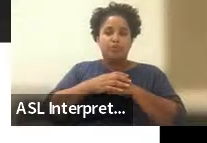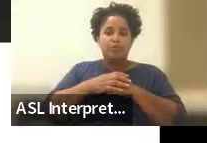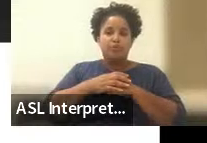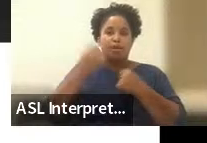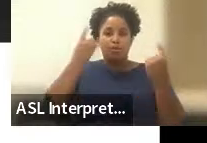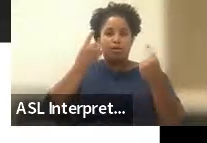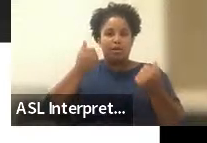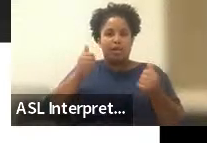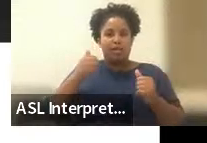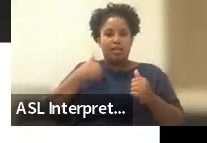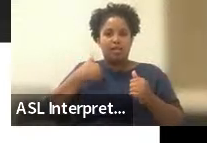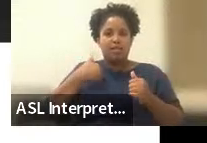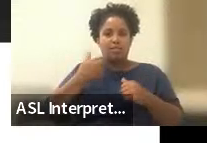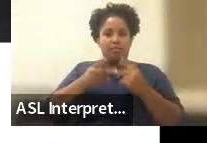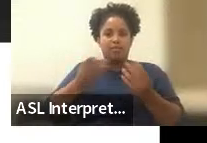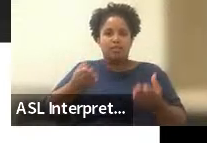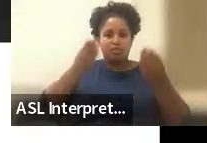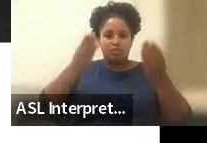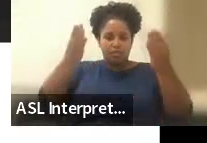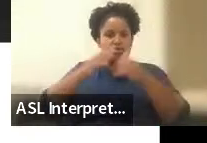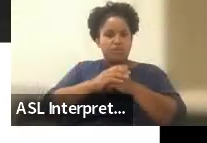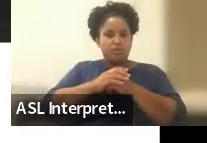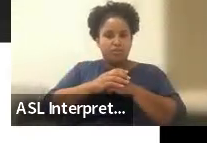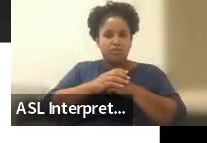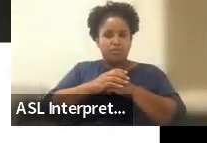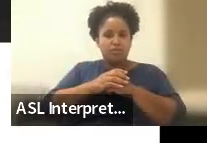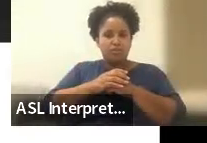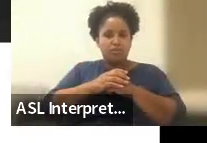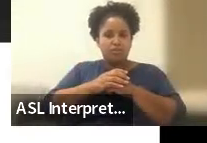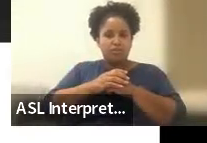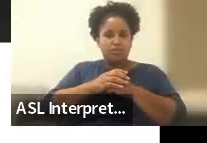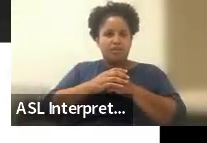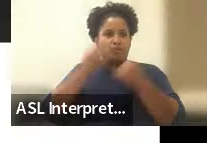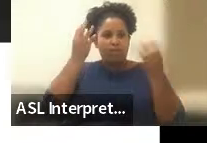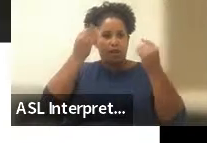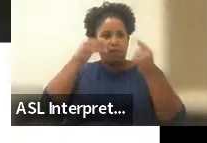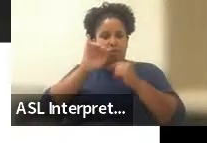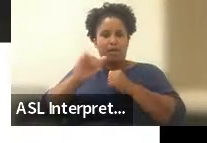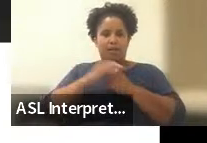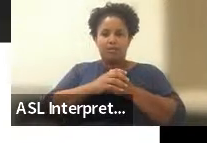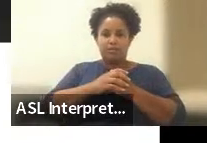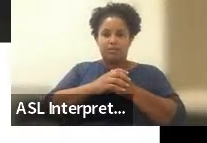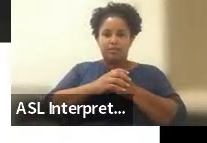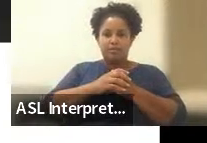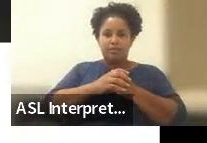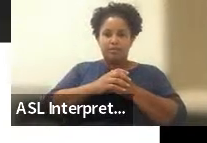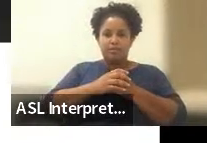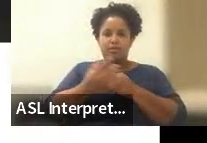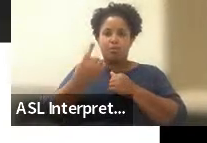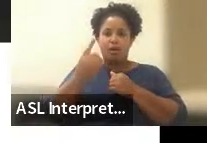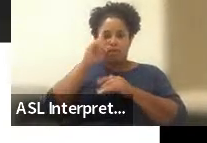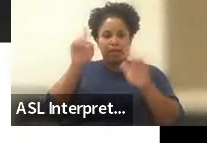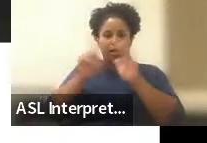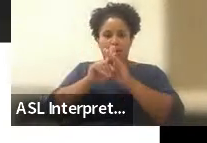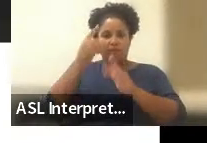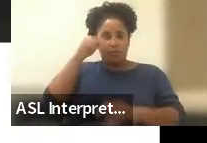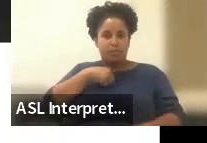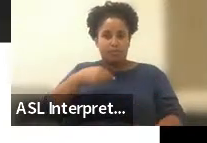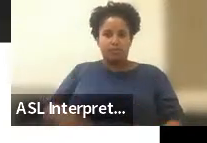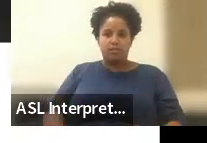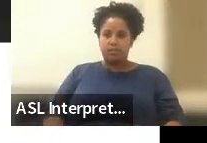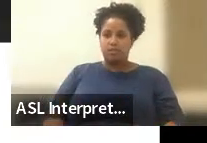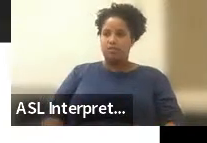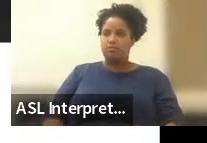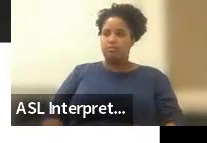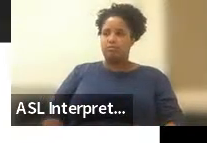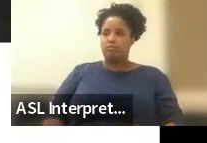anyone has any suggestions or if that's been thought through. So that's one thing that came up for me.